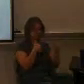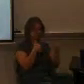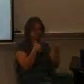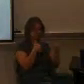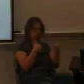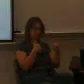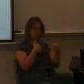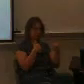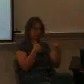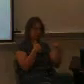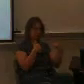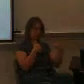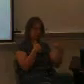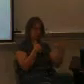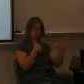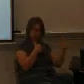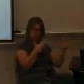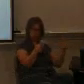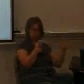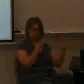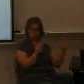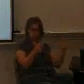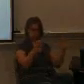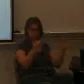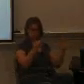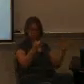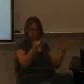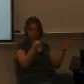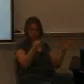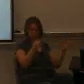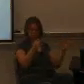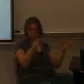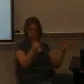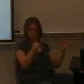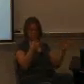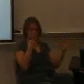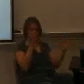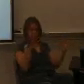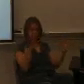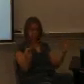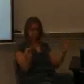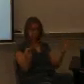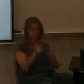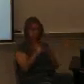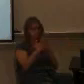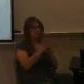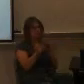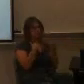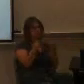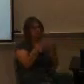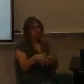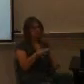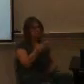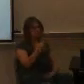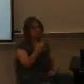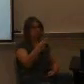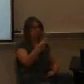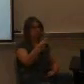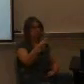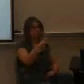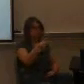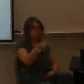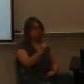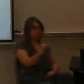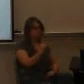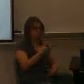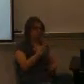Phytomastigophora, the green ones, and the Zoomastigophora, the colorless ones. But some have lost chloroplasts